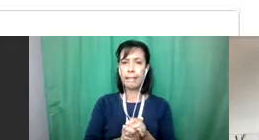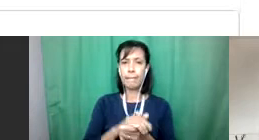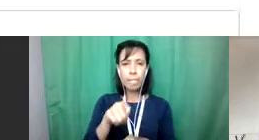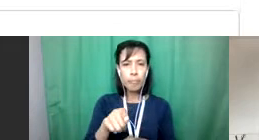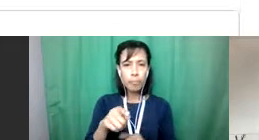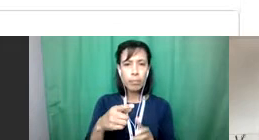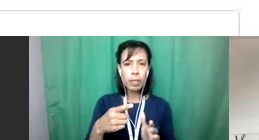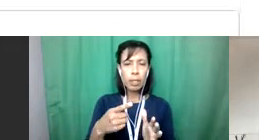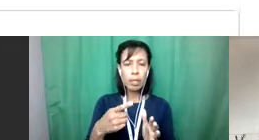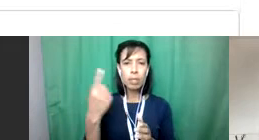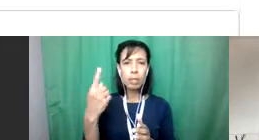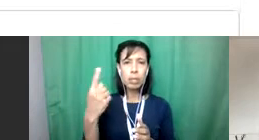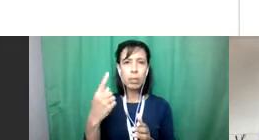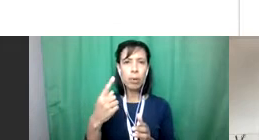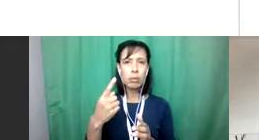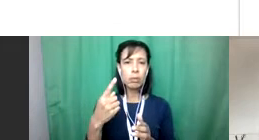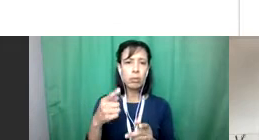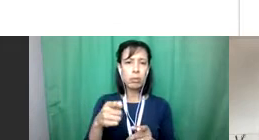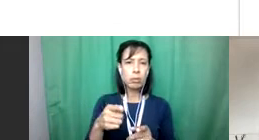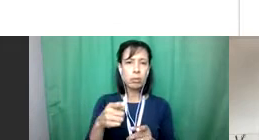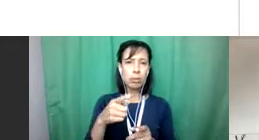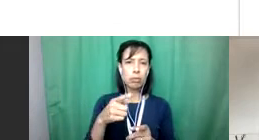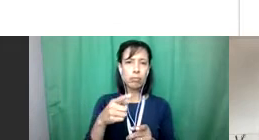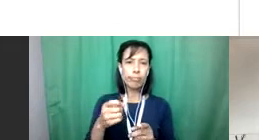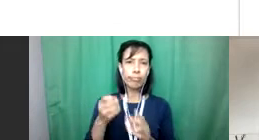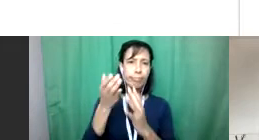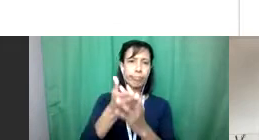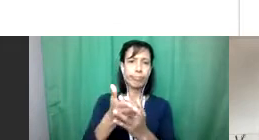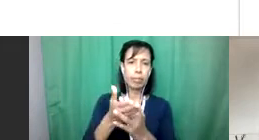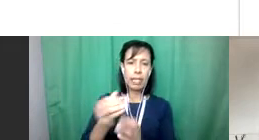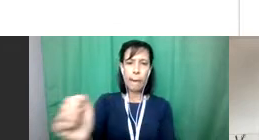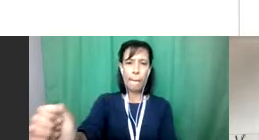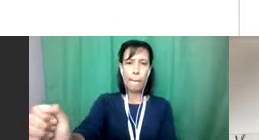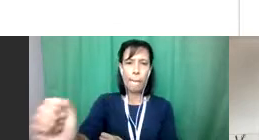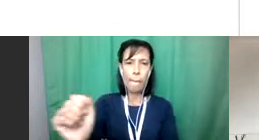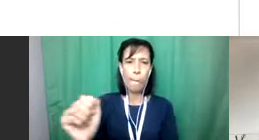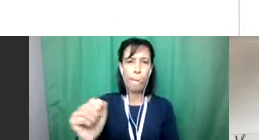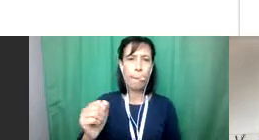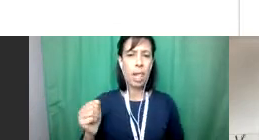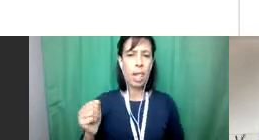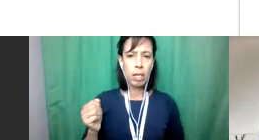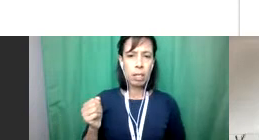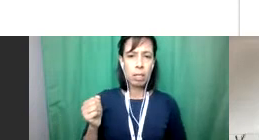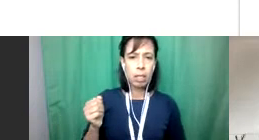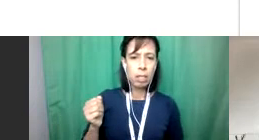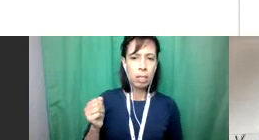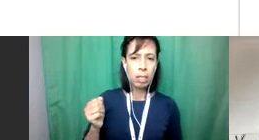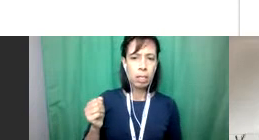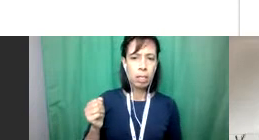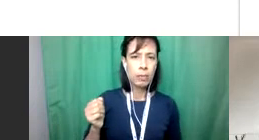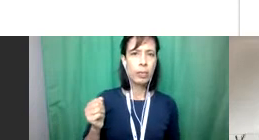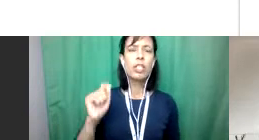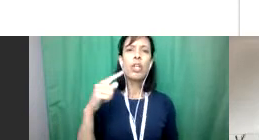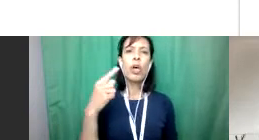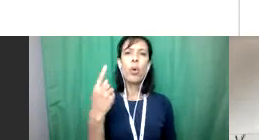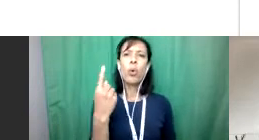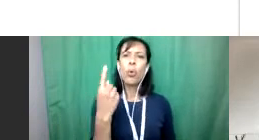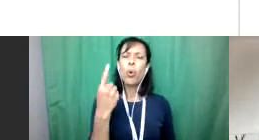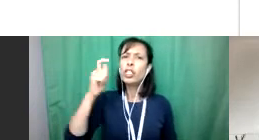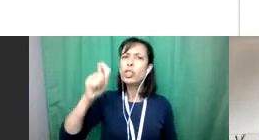yes. Sorry, Sarah, just to, one of the students, Adam, is not able to see what is coming up. I'm not sure if you